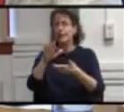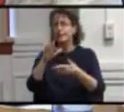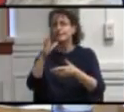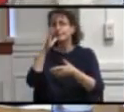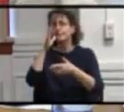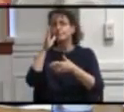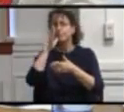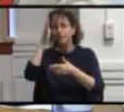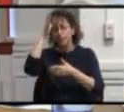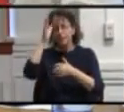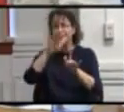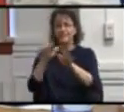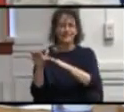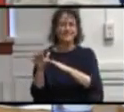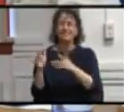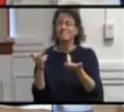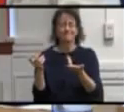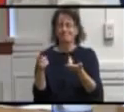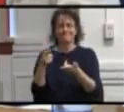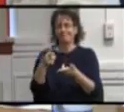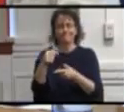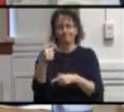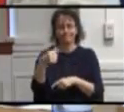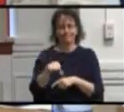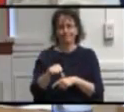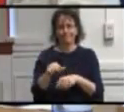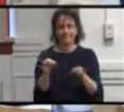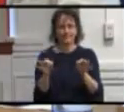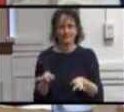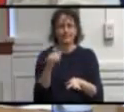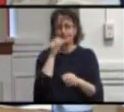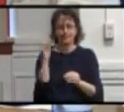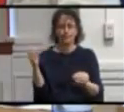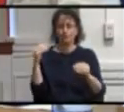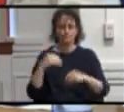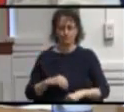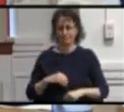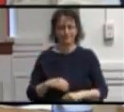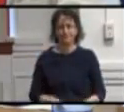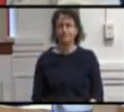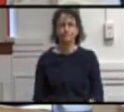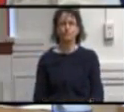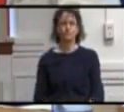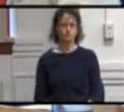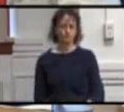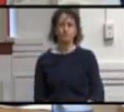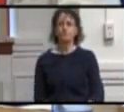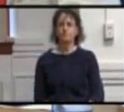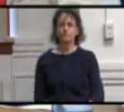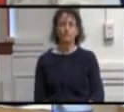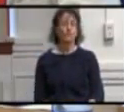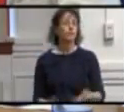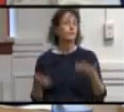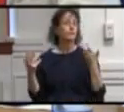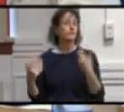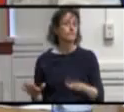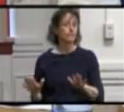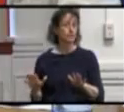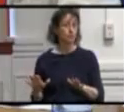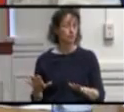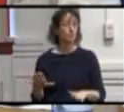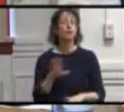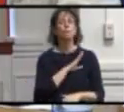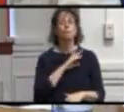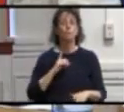so that candidate did not decide to join us. The select board then got back